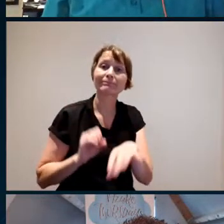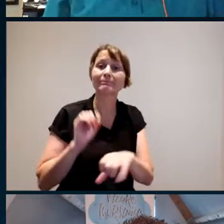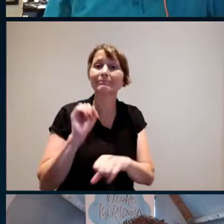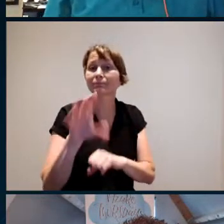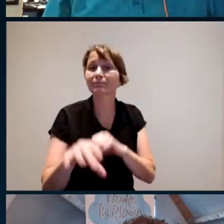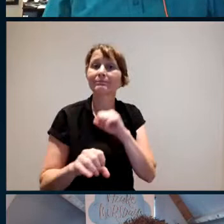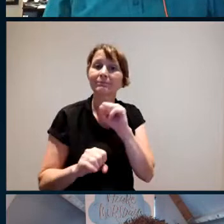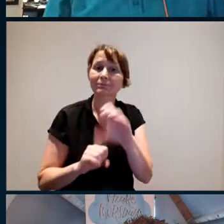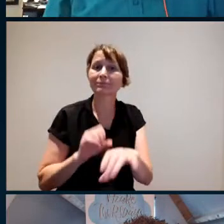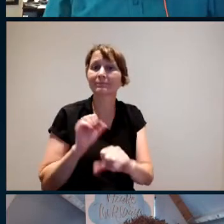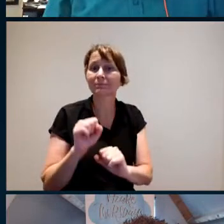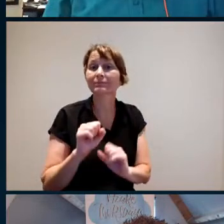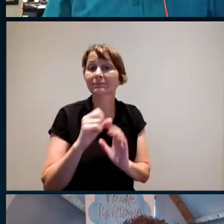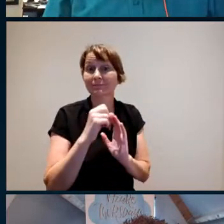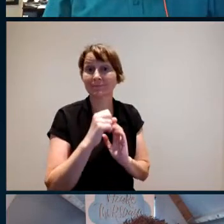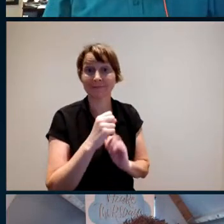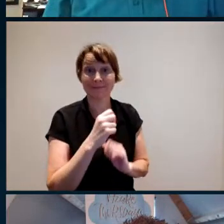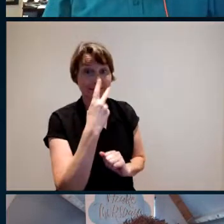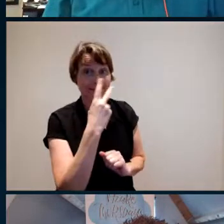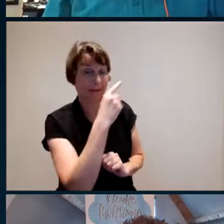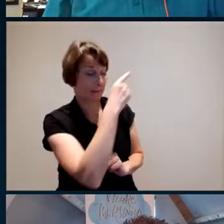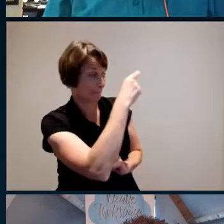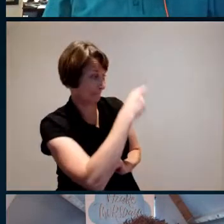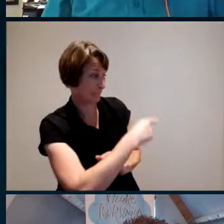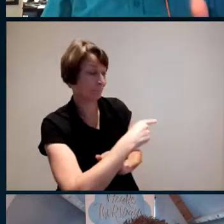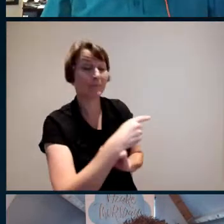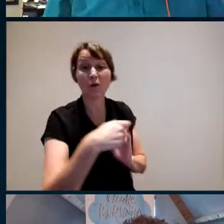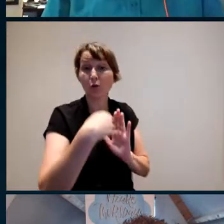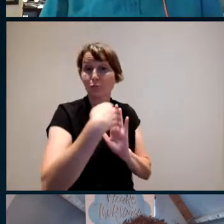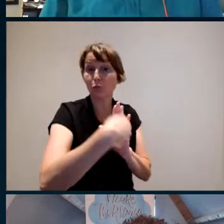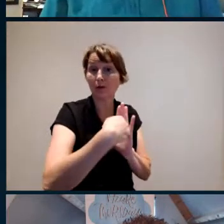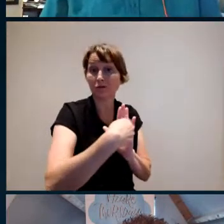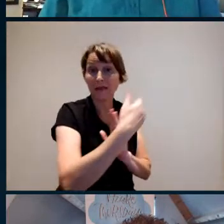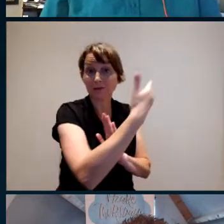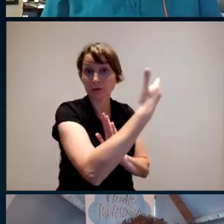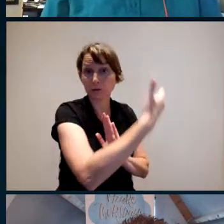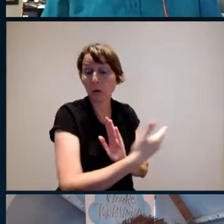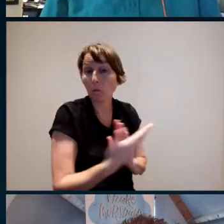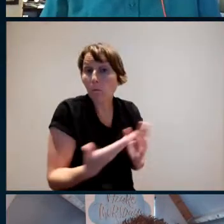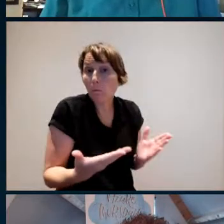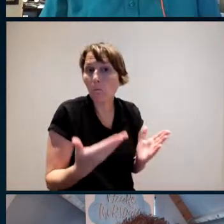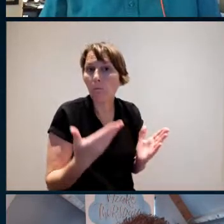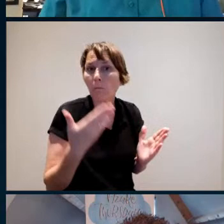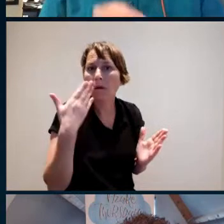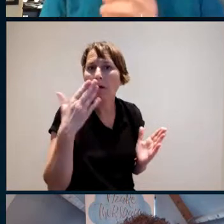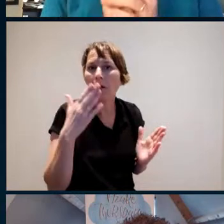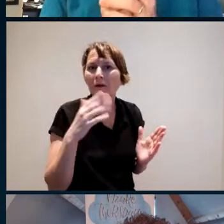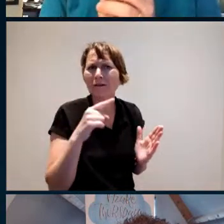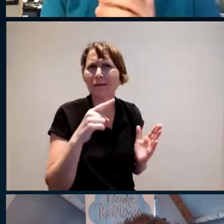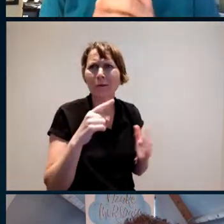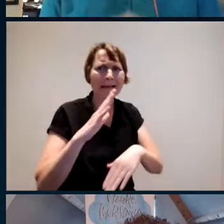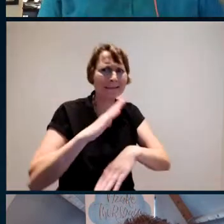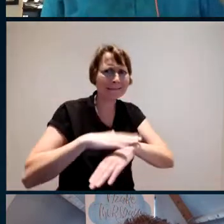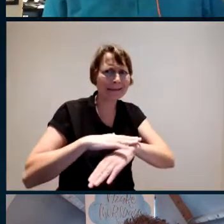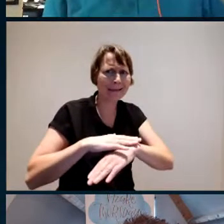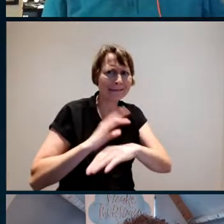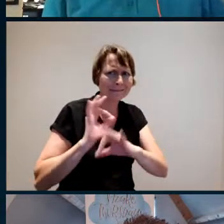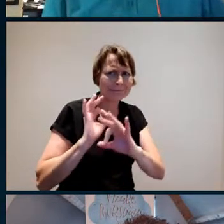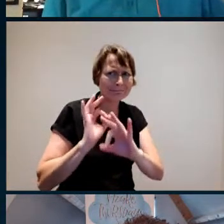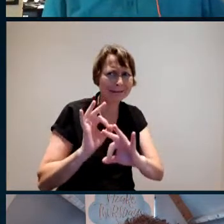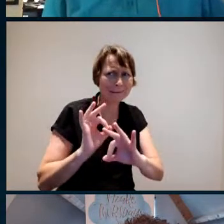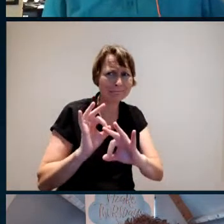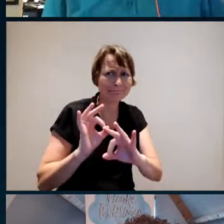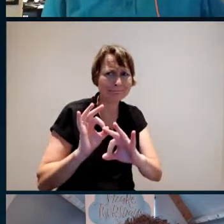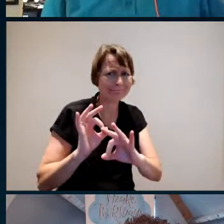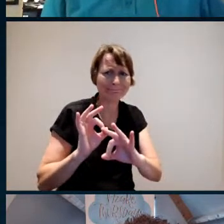also here they have the projects. So yeah, I don't know. This doesn't look super up to date there. So the main thing really, I think,